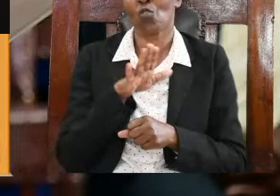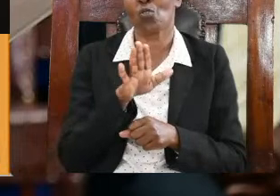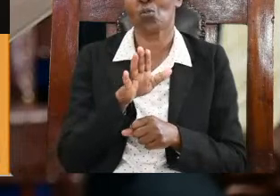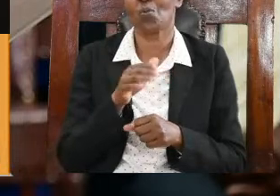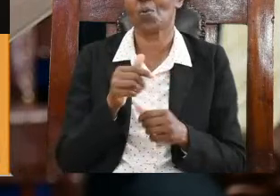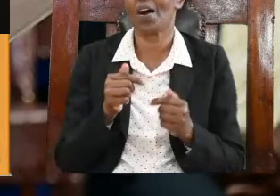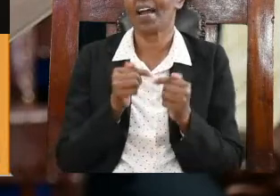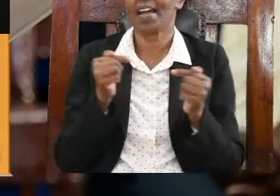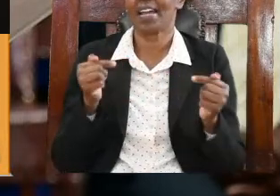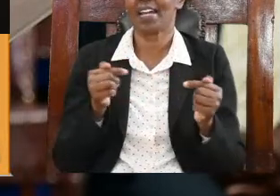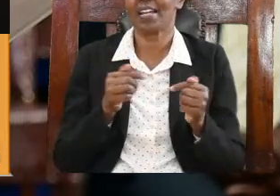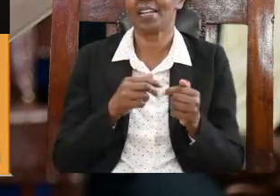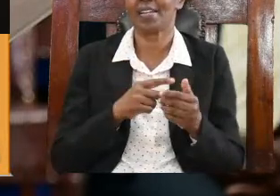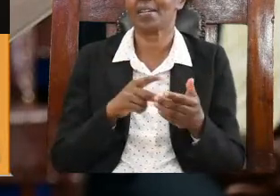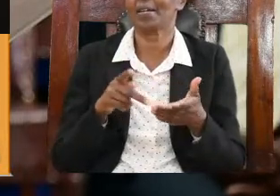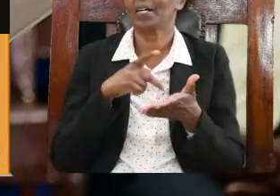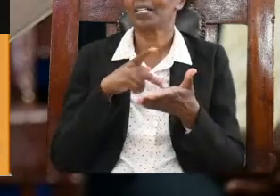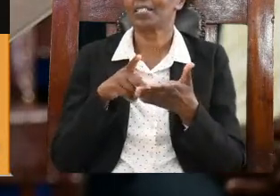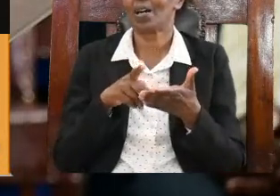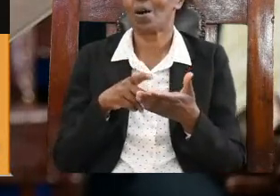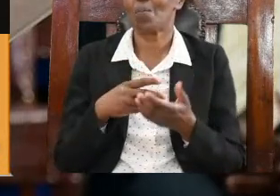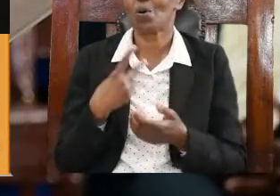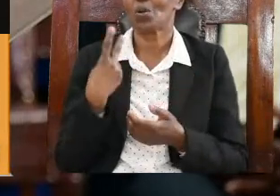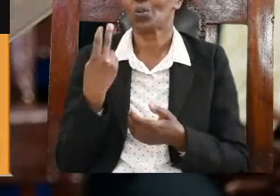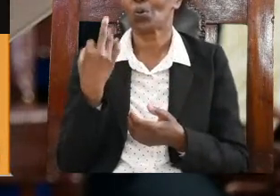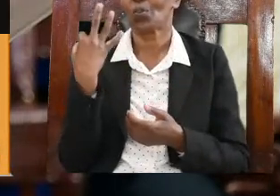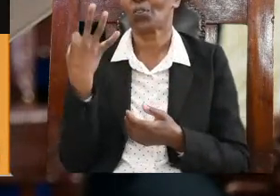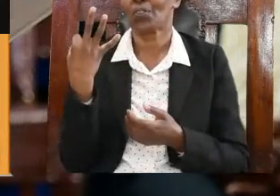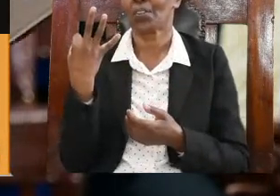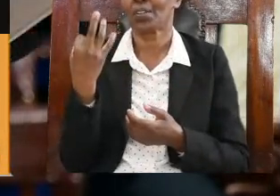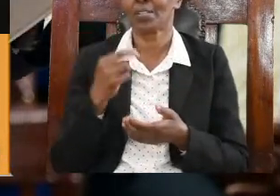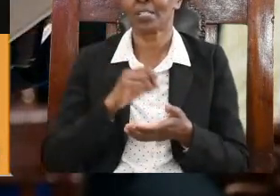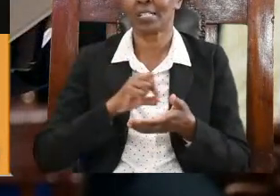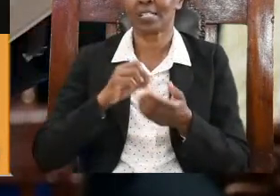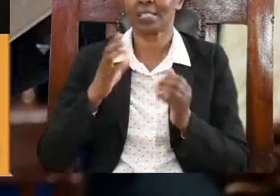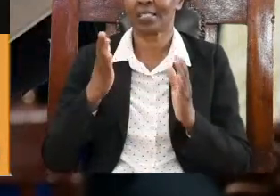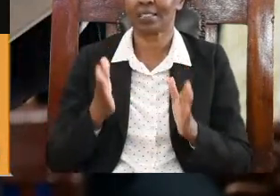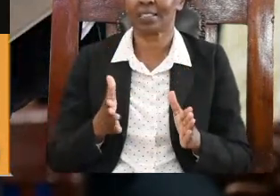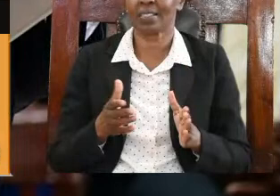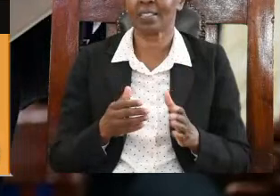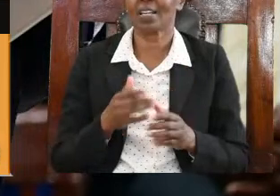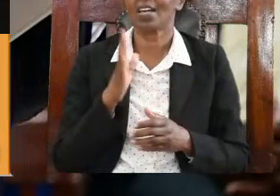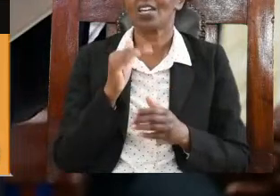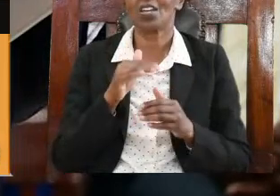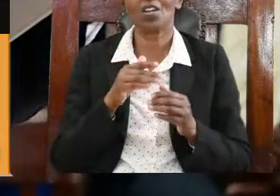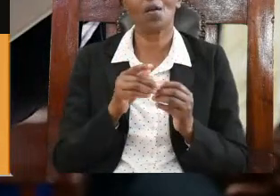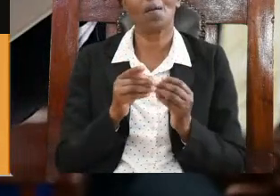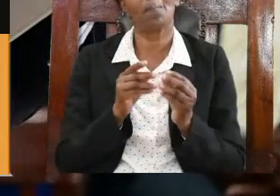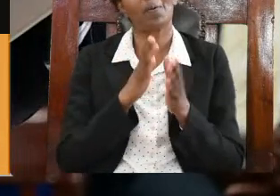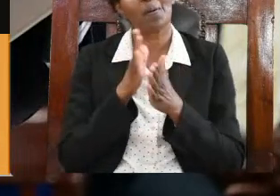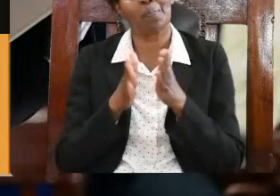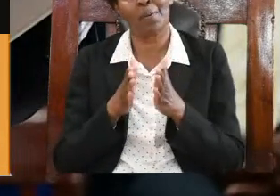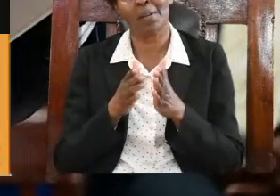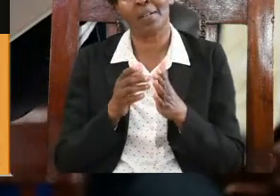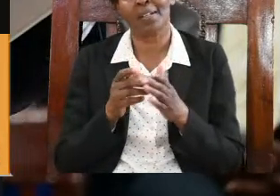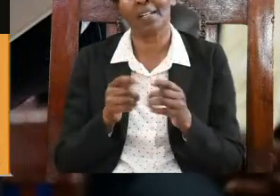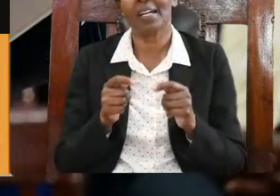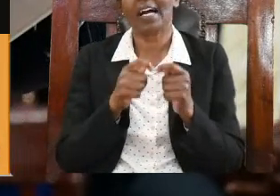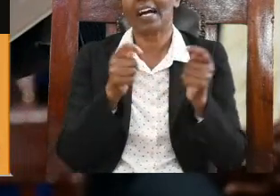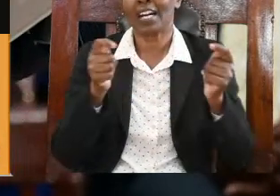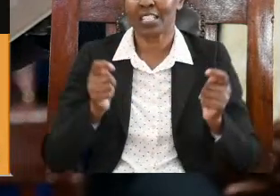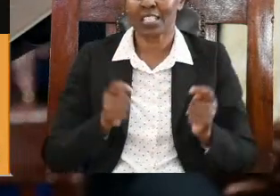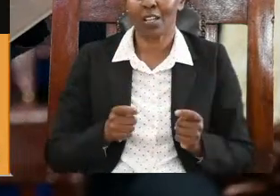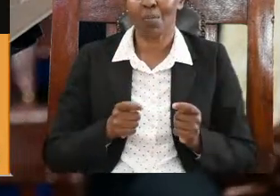Psalm 23, when the writer says that he prepares a table in the presence of.